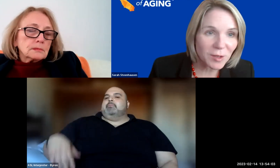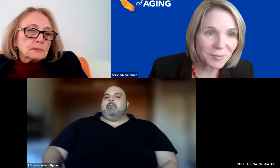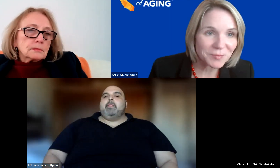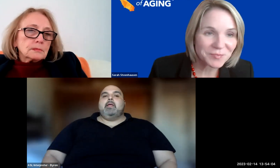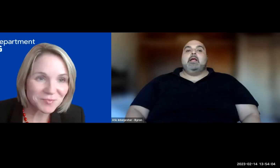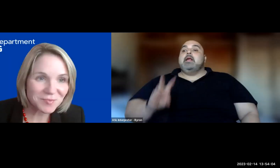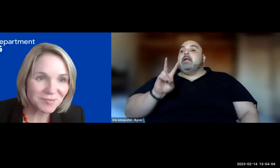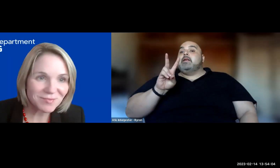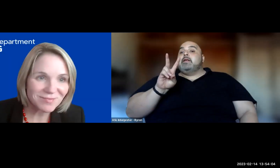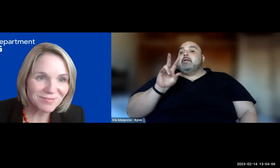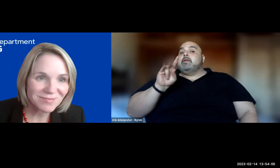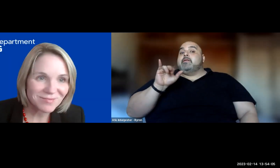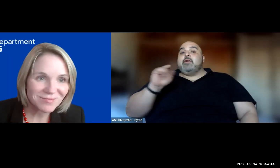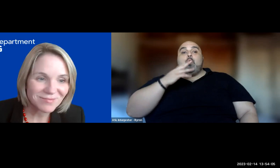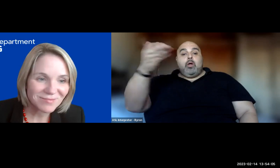Vivian, welcome.